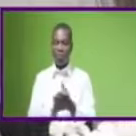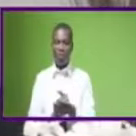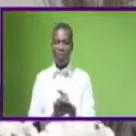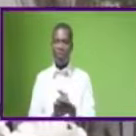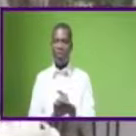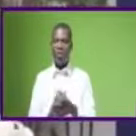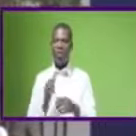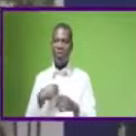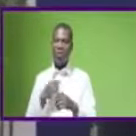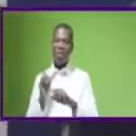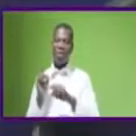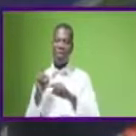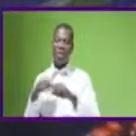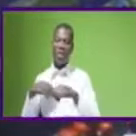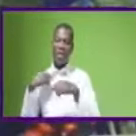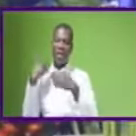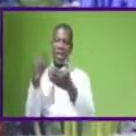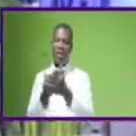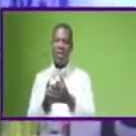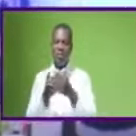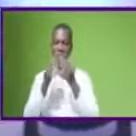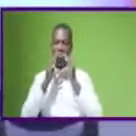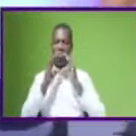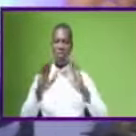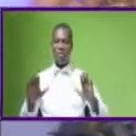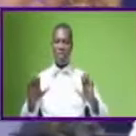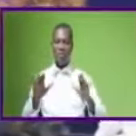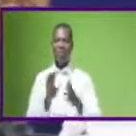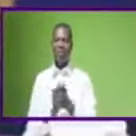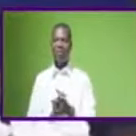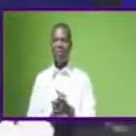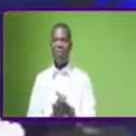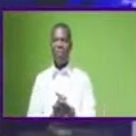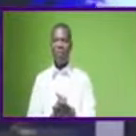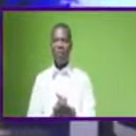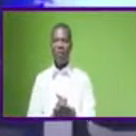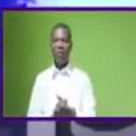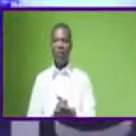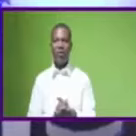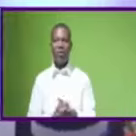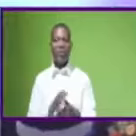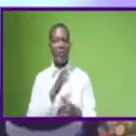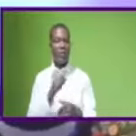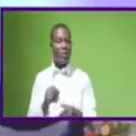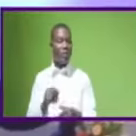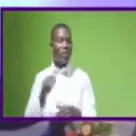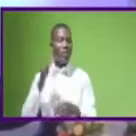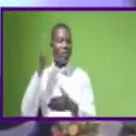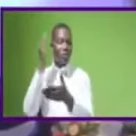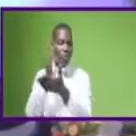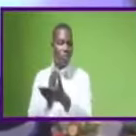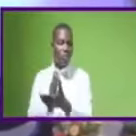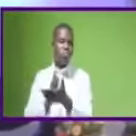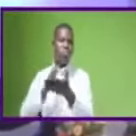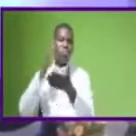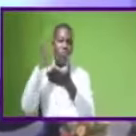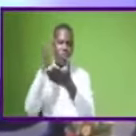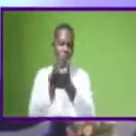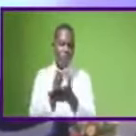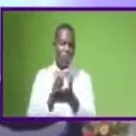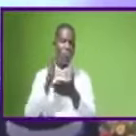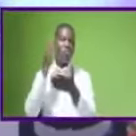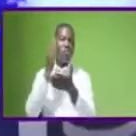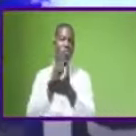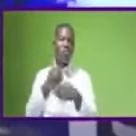pastors, you will appreciate it, because I came peacefully. Stop provoking me. So I